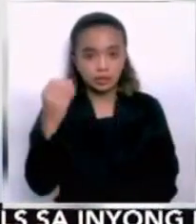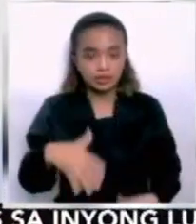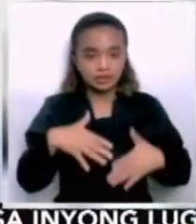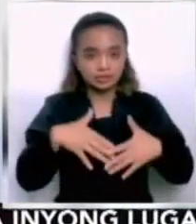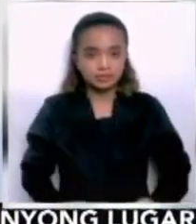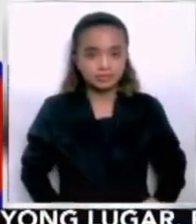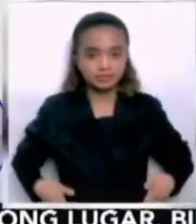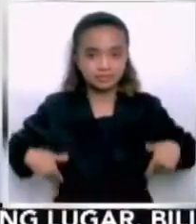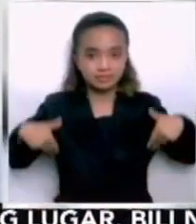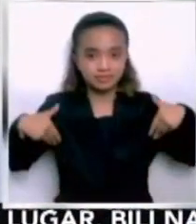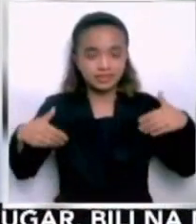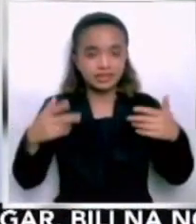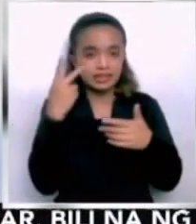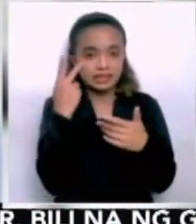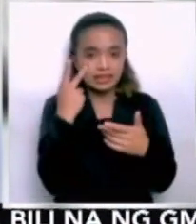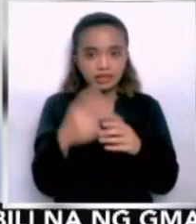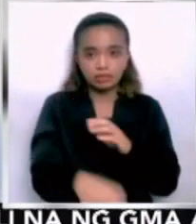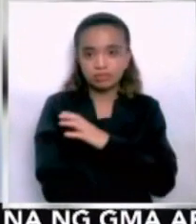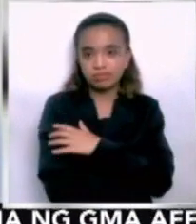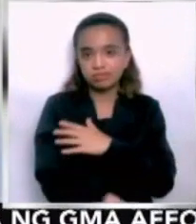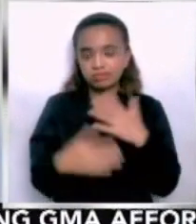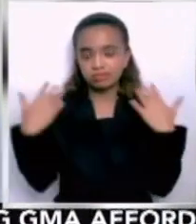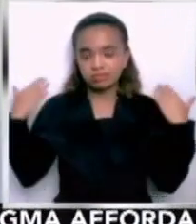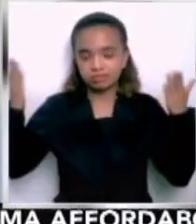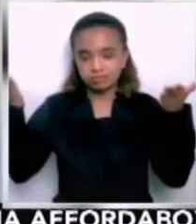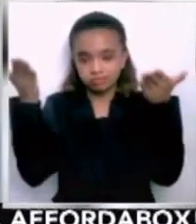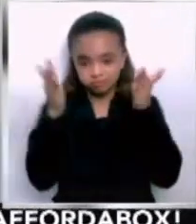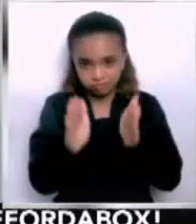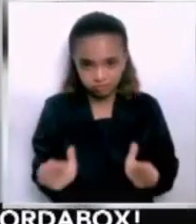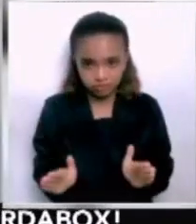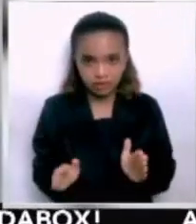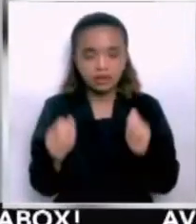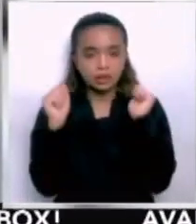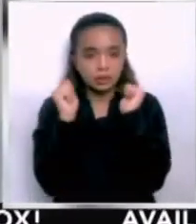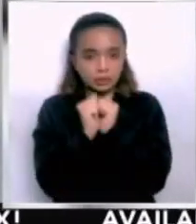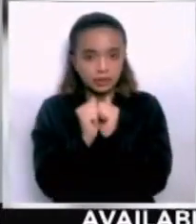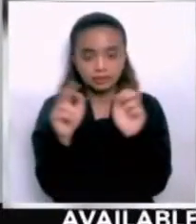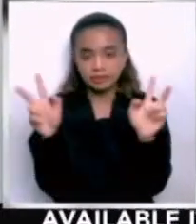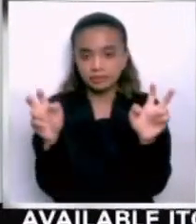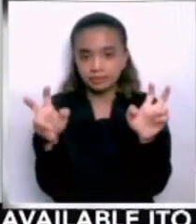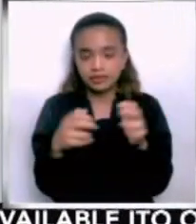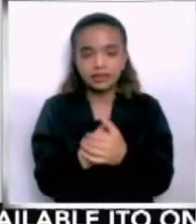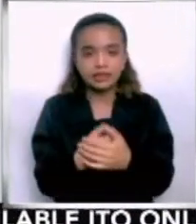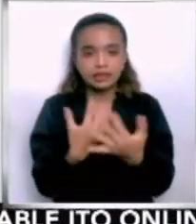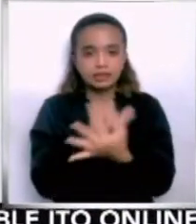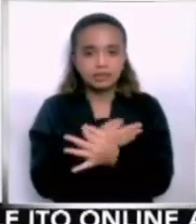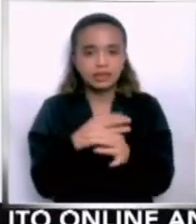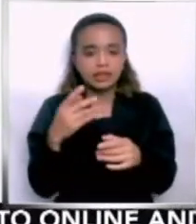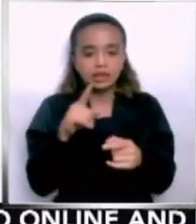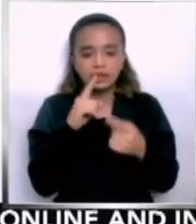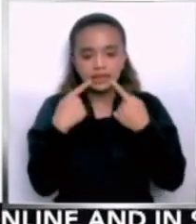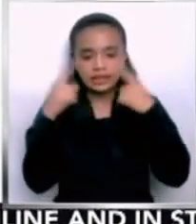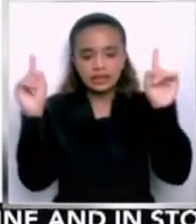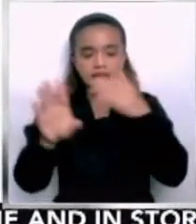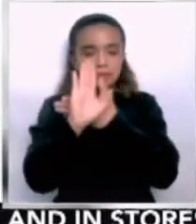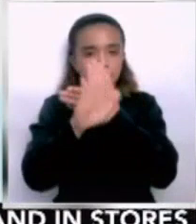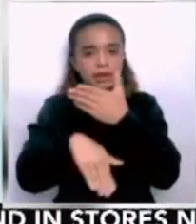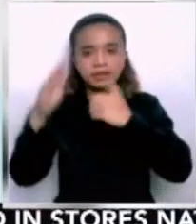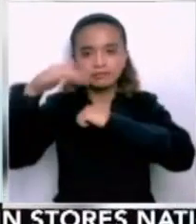showing her toned figure at curves. Sinamahan niya ito ng caption na finally back in the beach. After turning up the